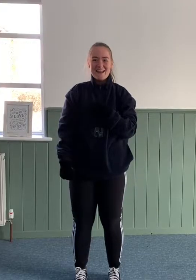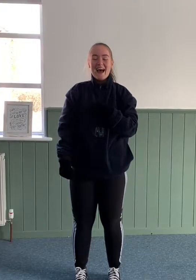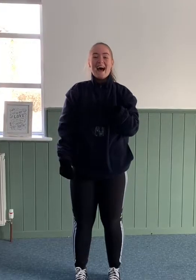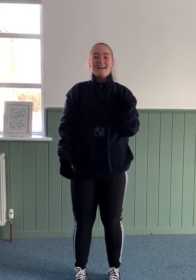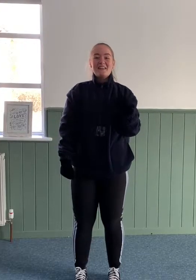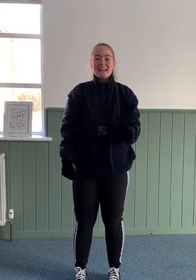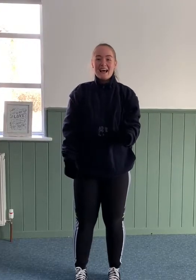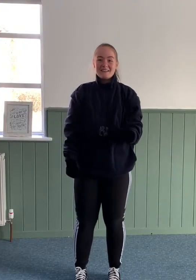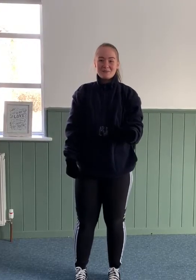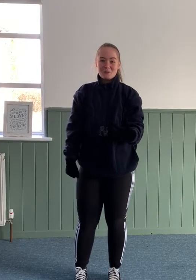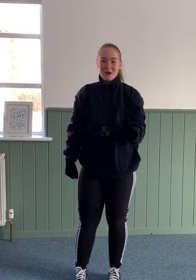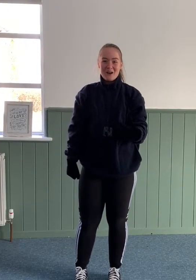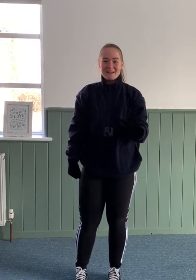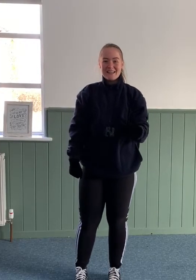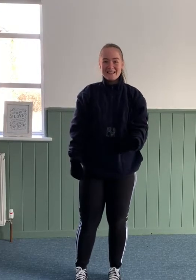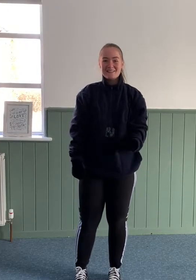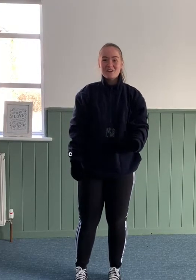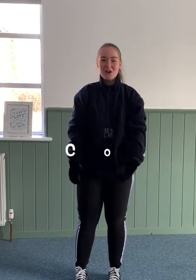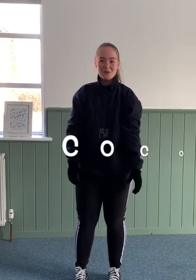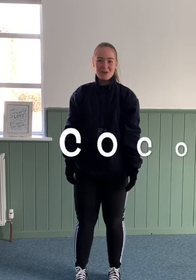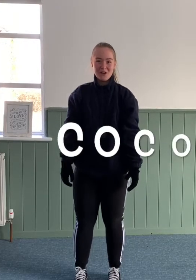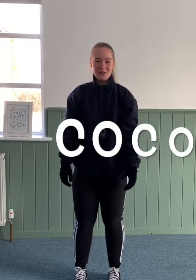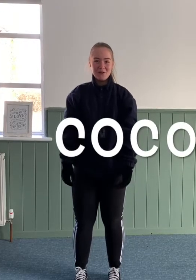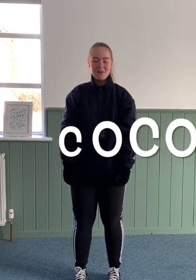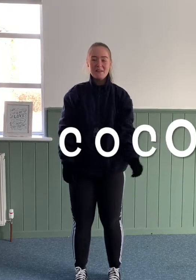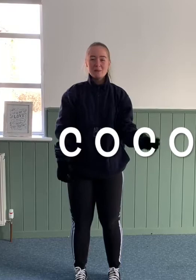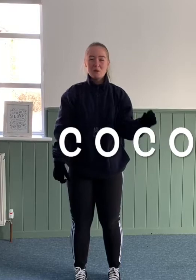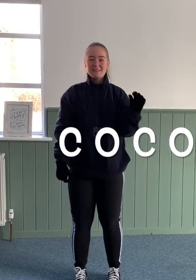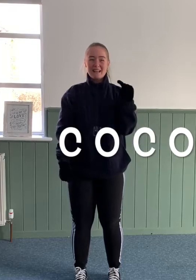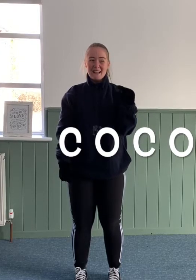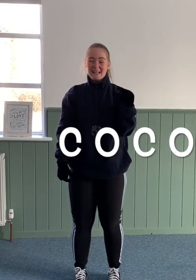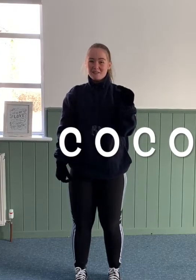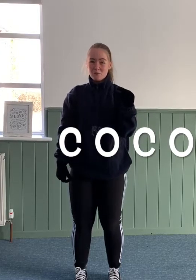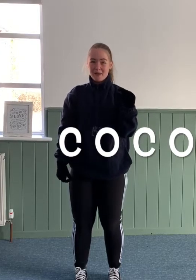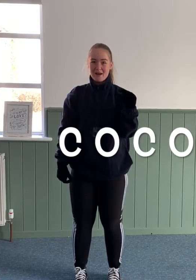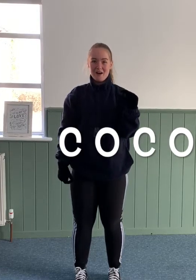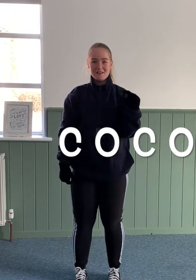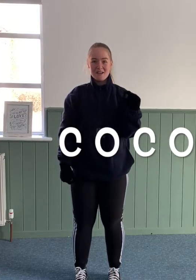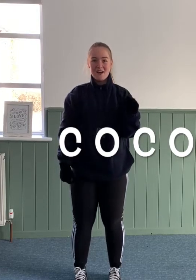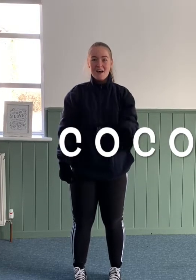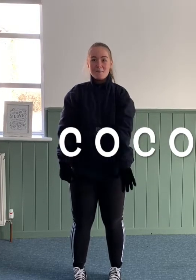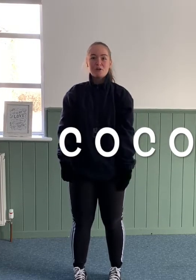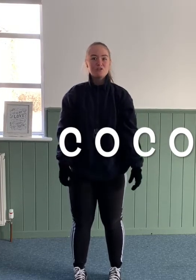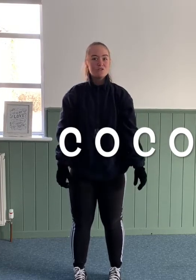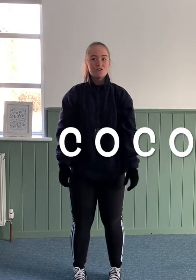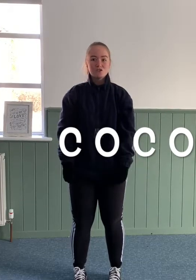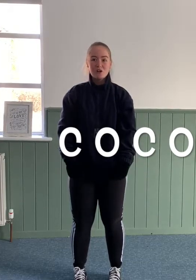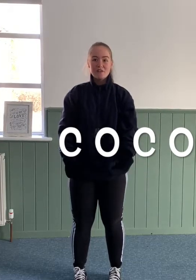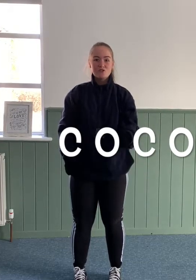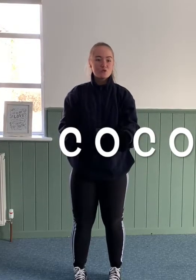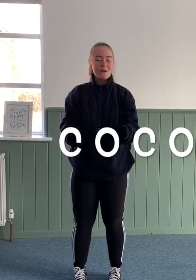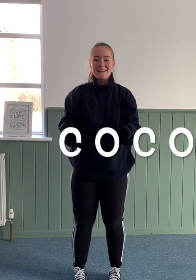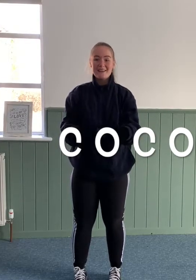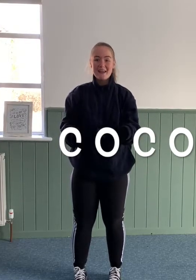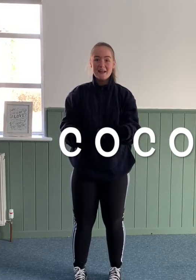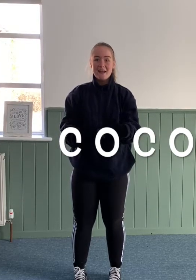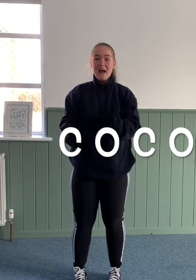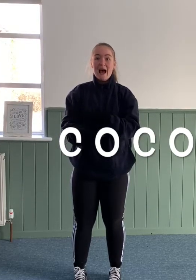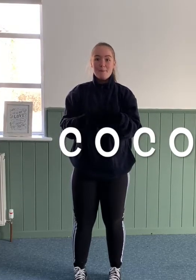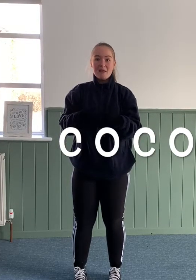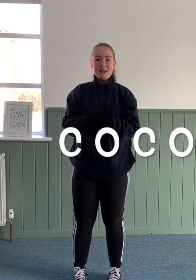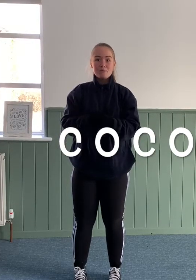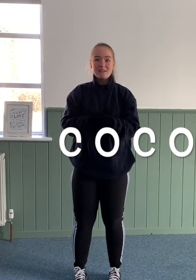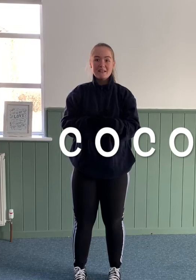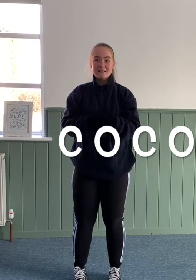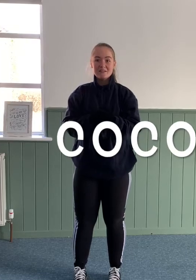Great. And the last word is cocoa. This one's a little bit harder because you've got to try and squeeze it in